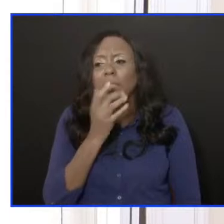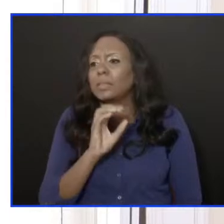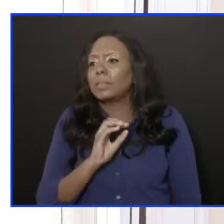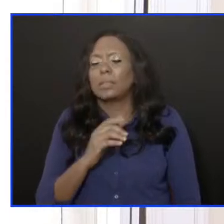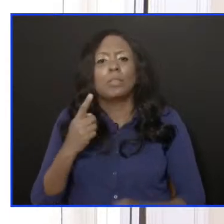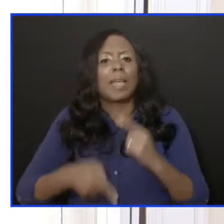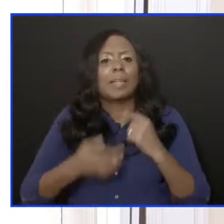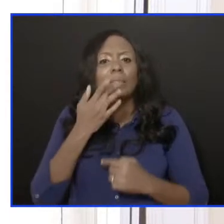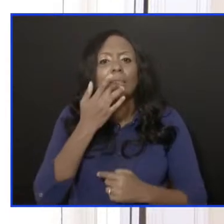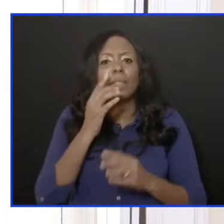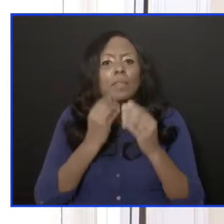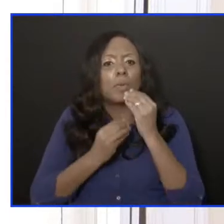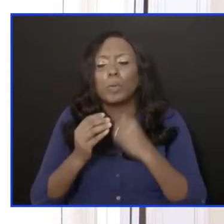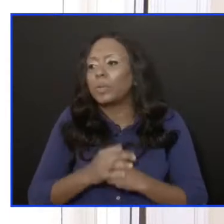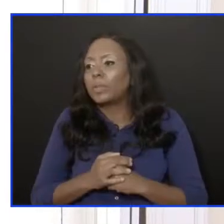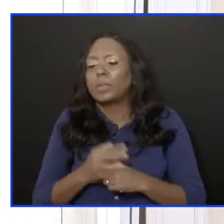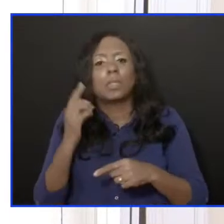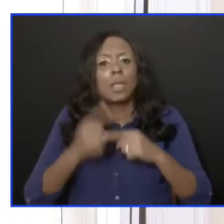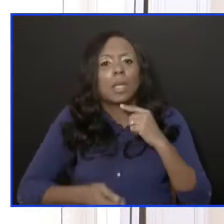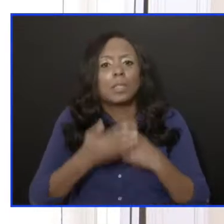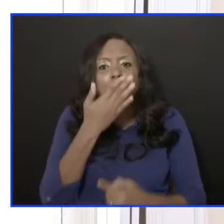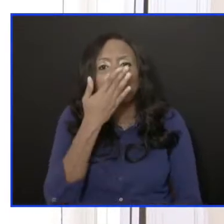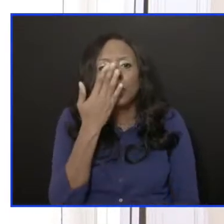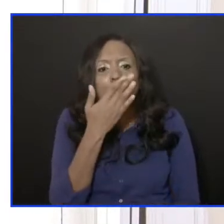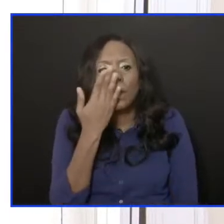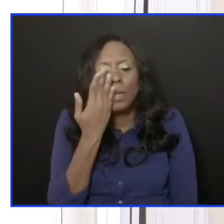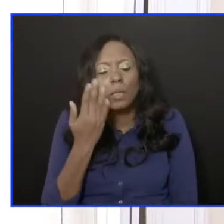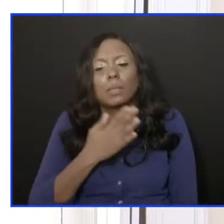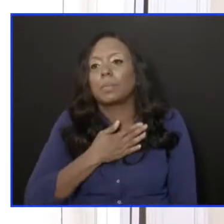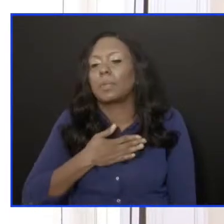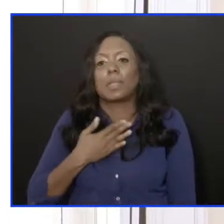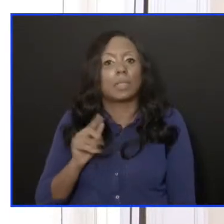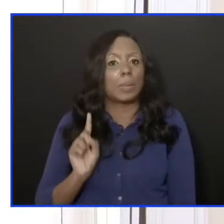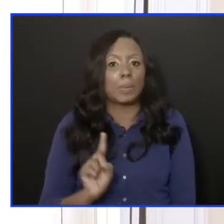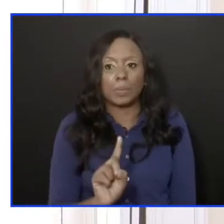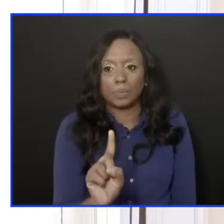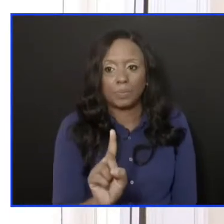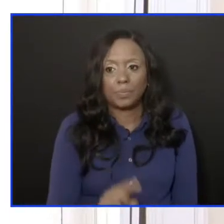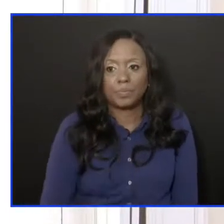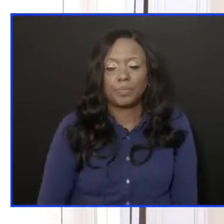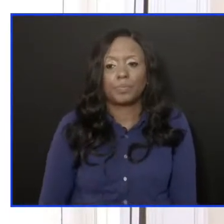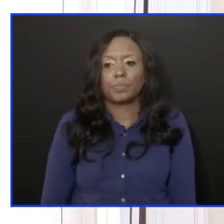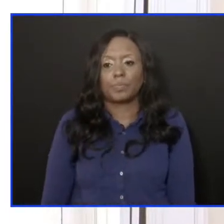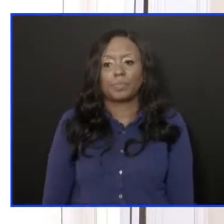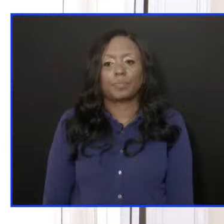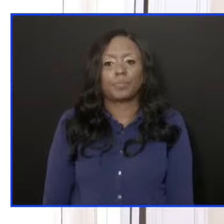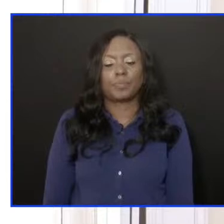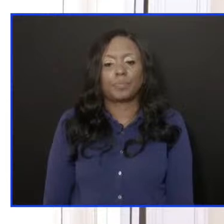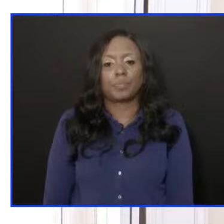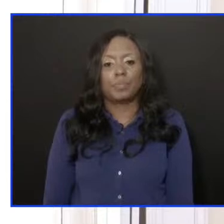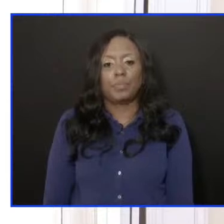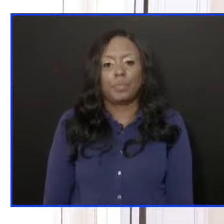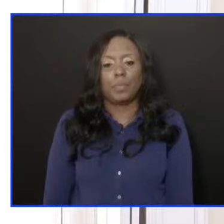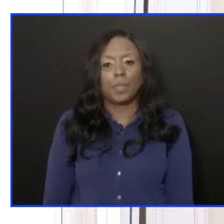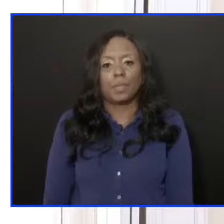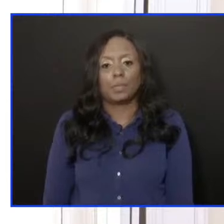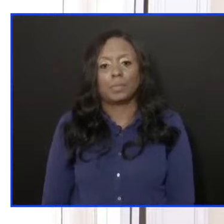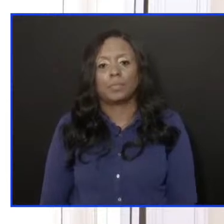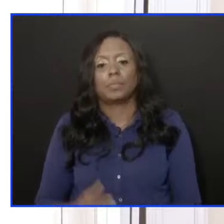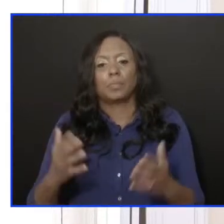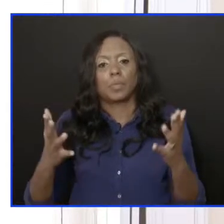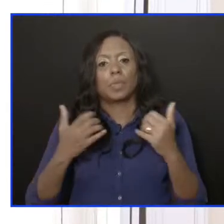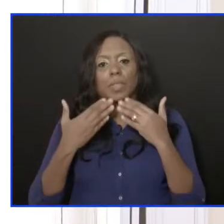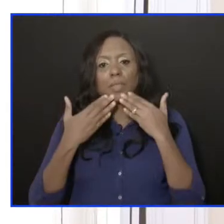other things, please come forward. Dr. Williams is absolutely correct as well that and I want to thank BAMP